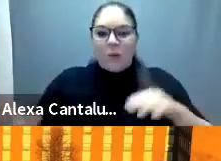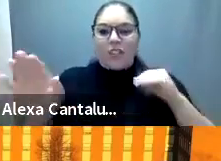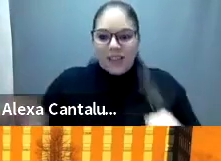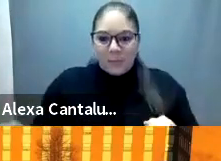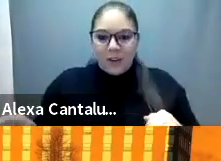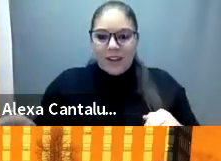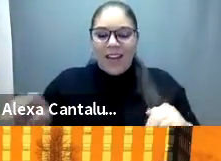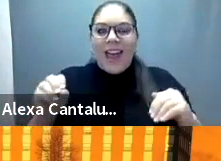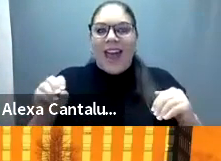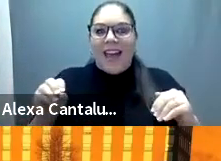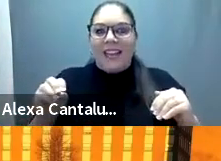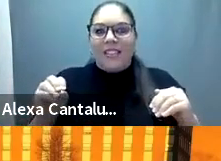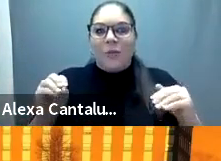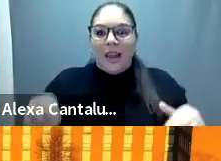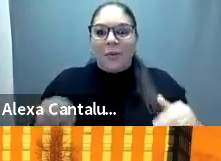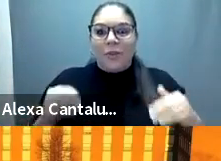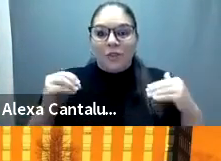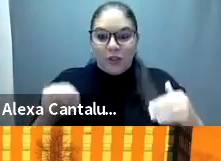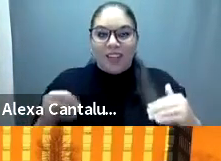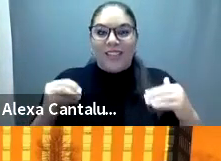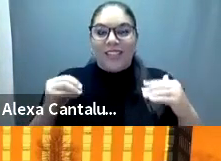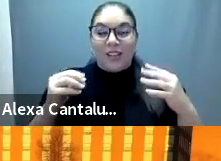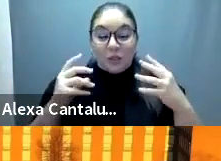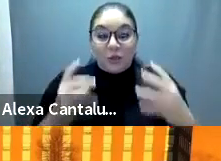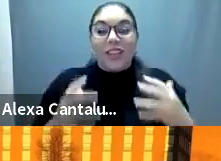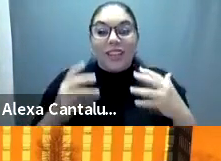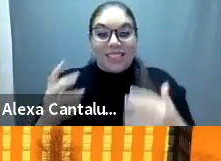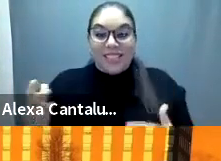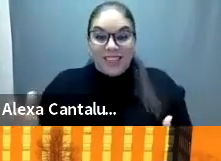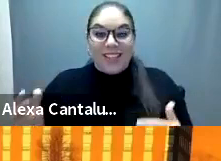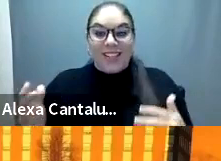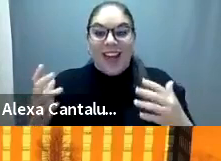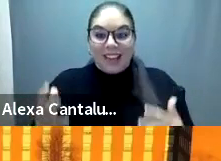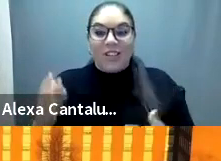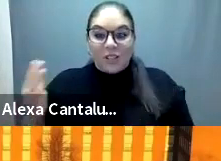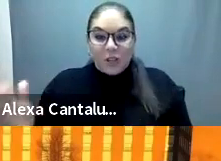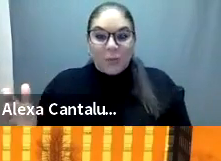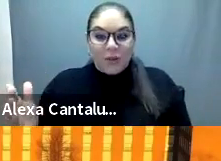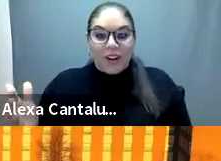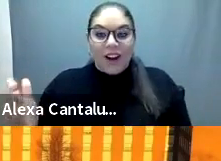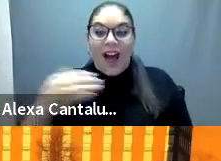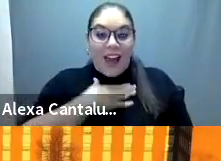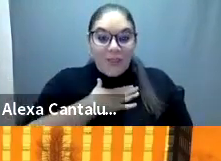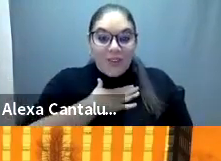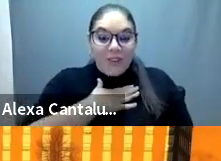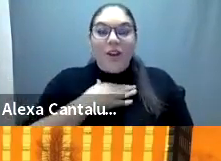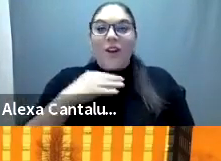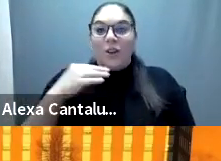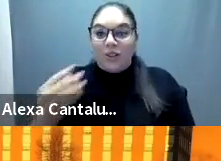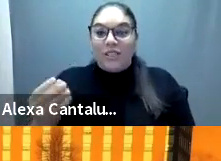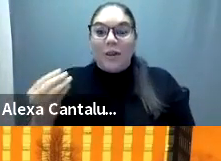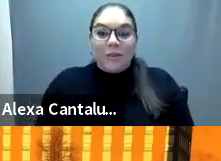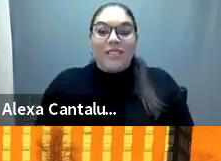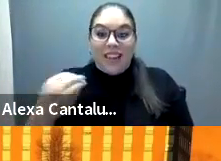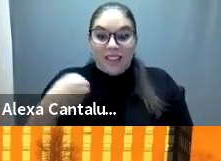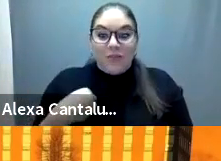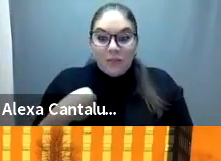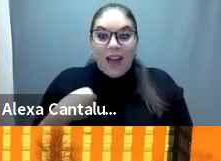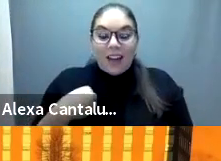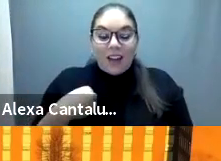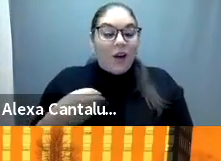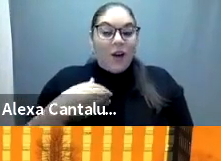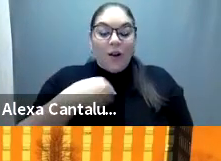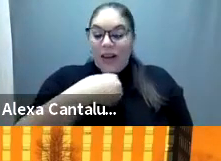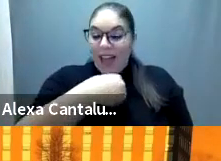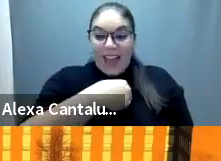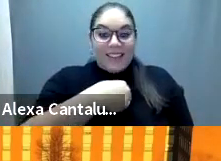and you are separate. And to be able to really succeed as an interpreter, I feel you need to be able to take the